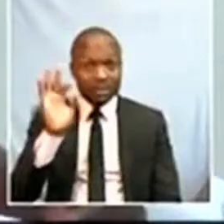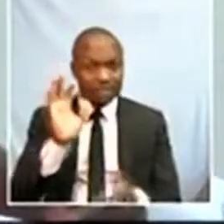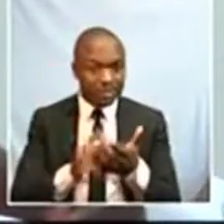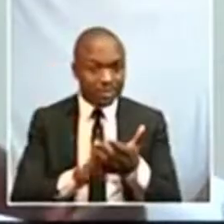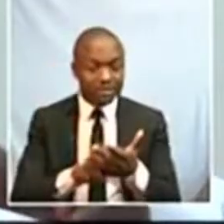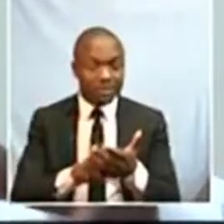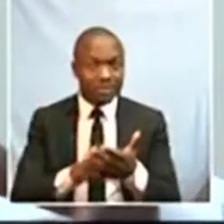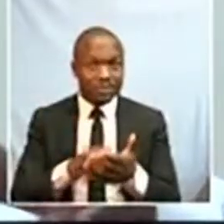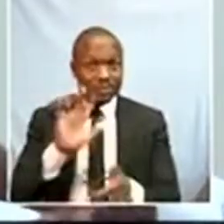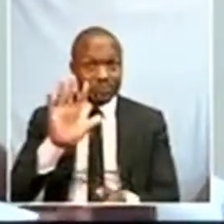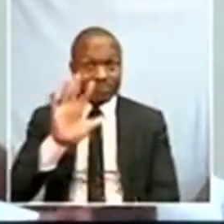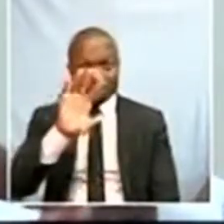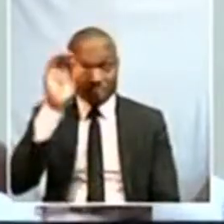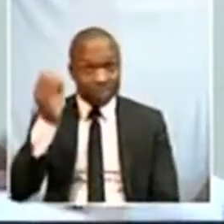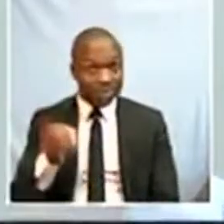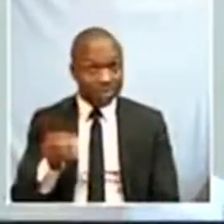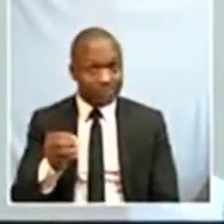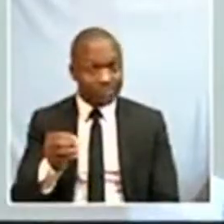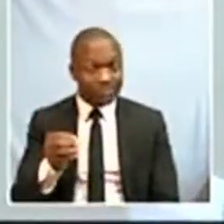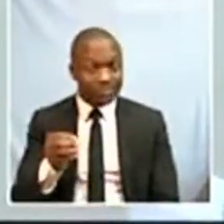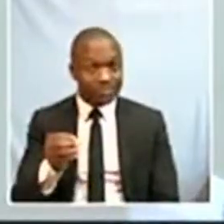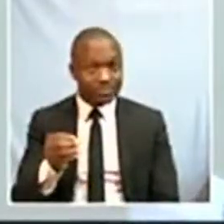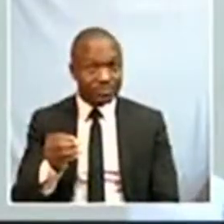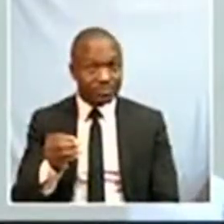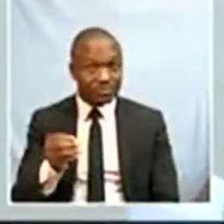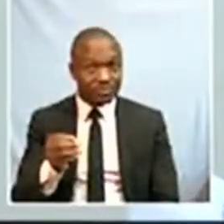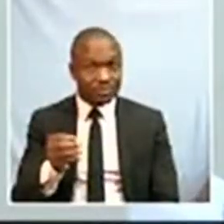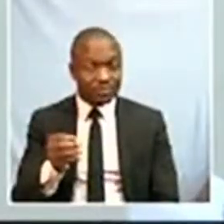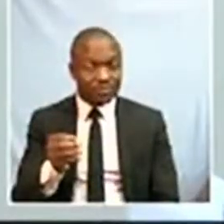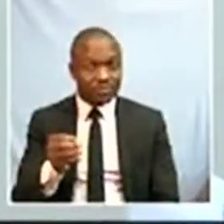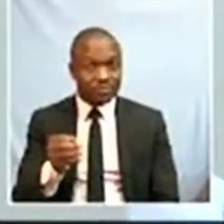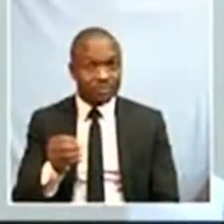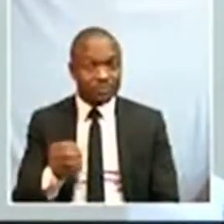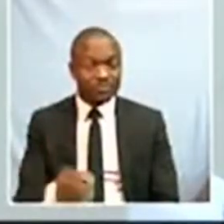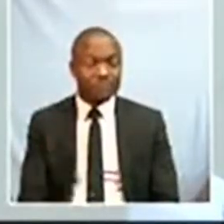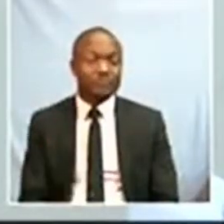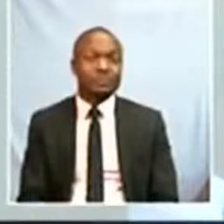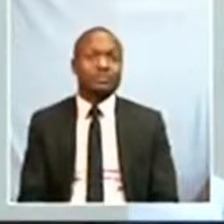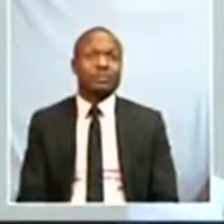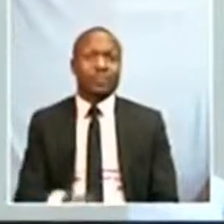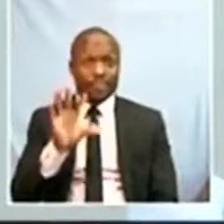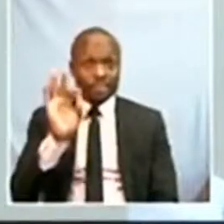339,000 is 5% of